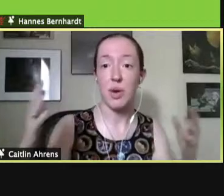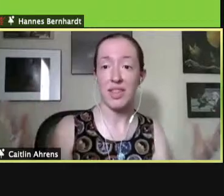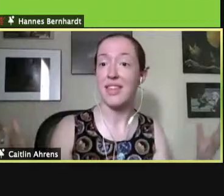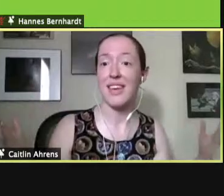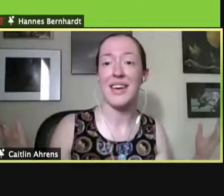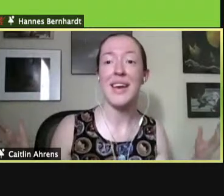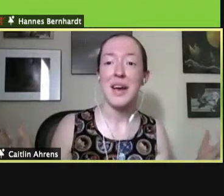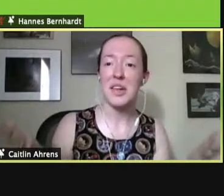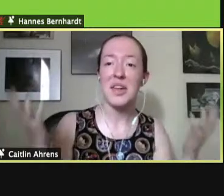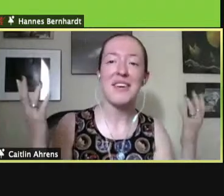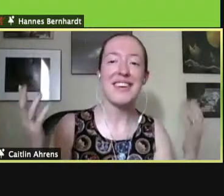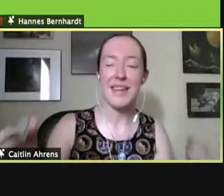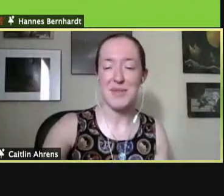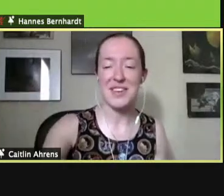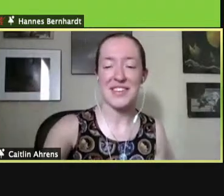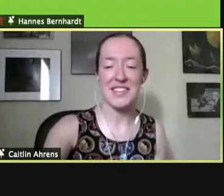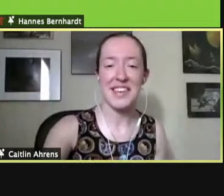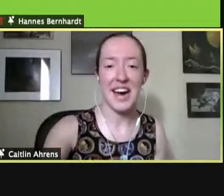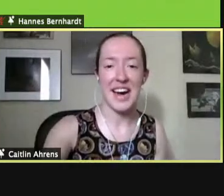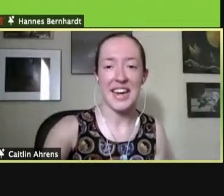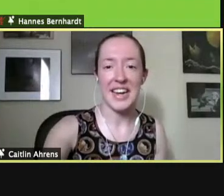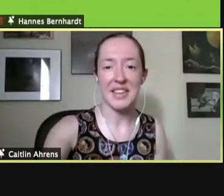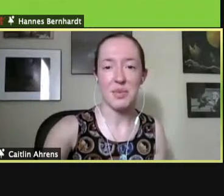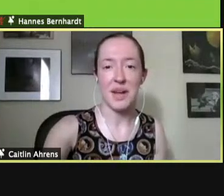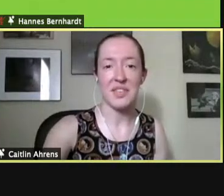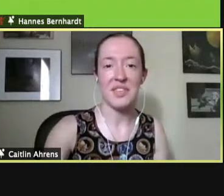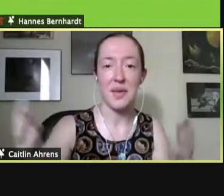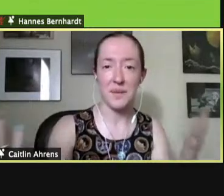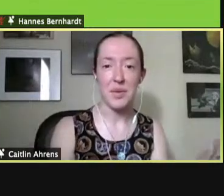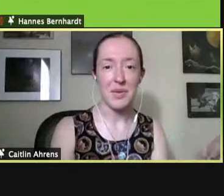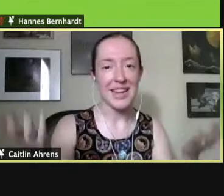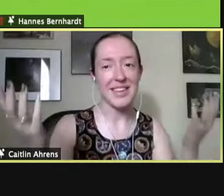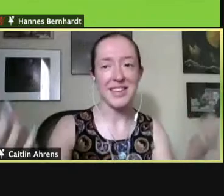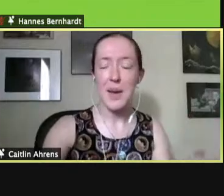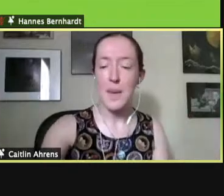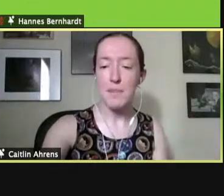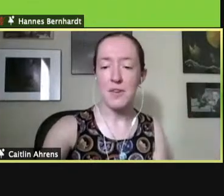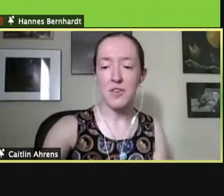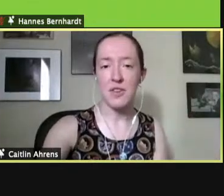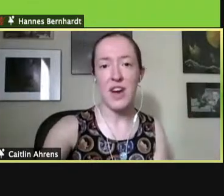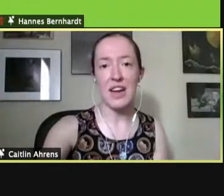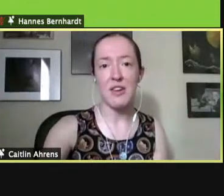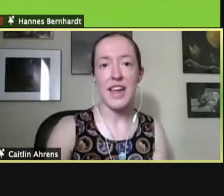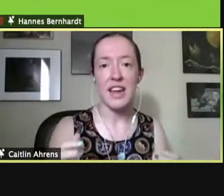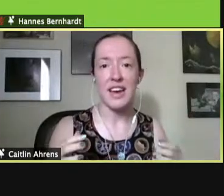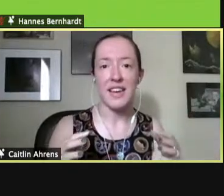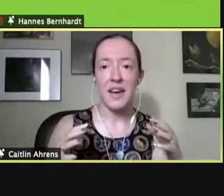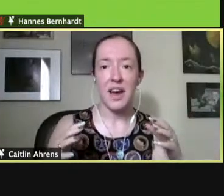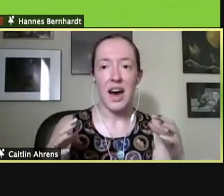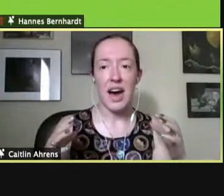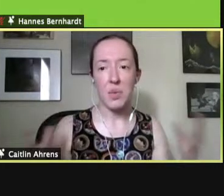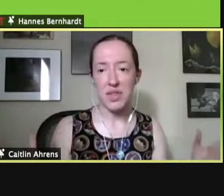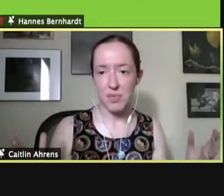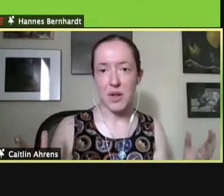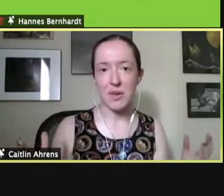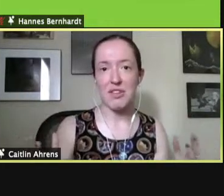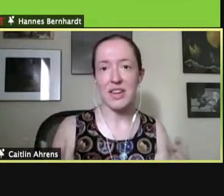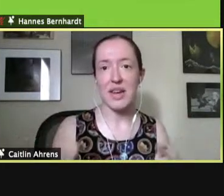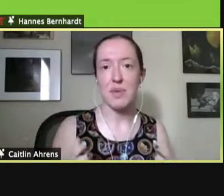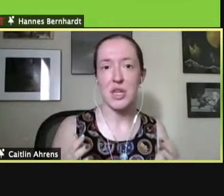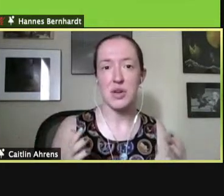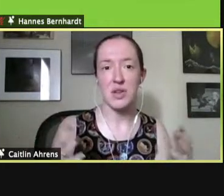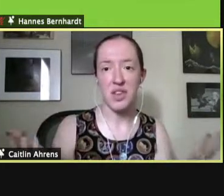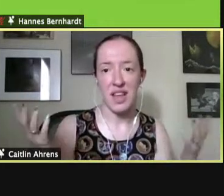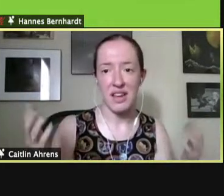as well with the glorious temperatures as well. So we get this beautiful Diviner data with the